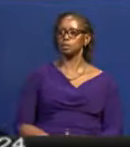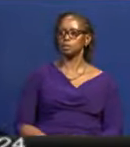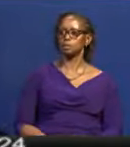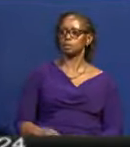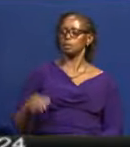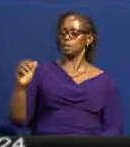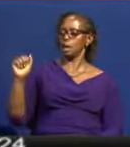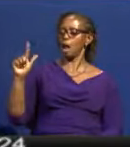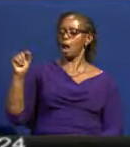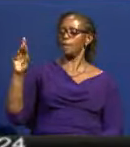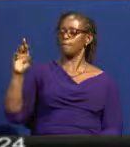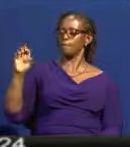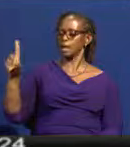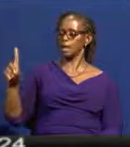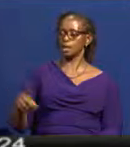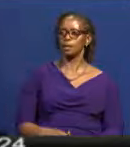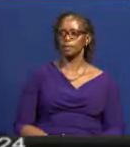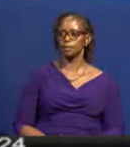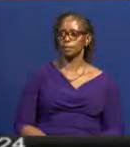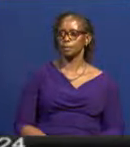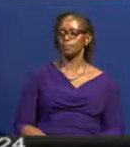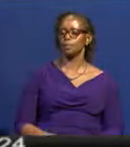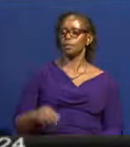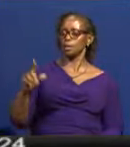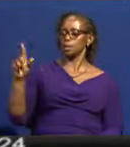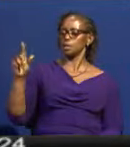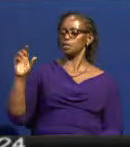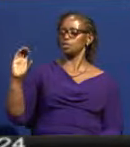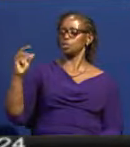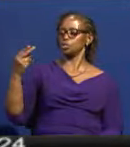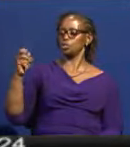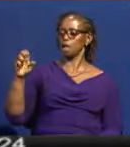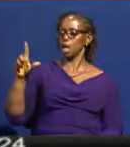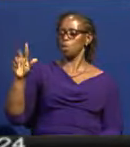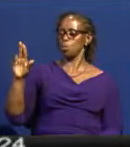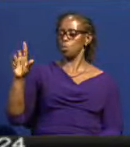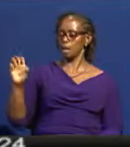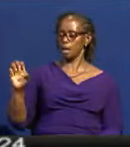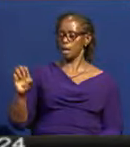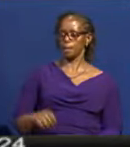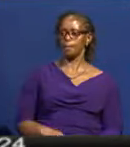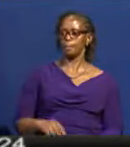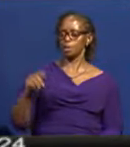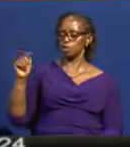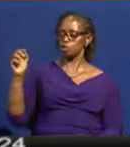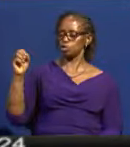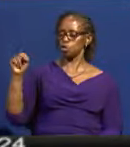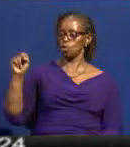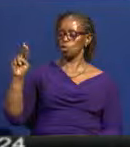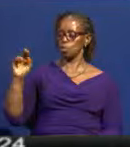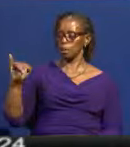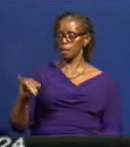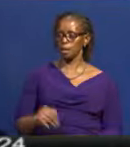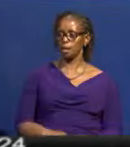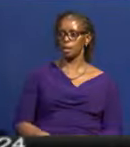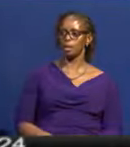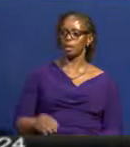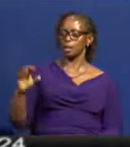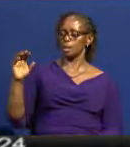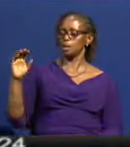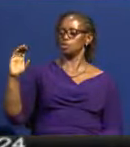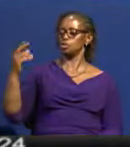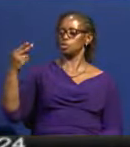Mutai Alfred Kiprono, Lisa Chelule, Joseph Tonui, Paul